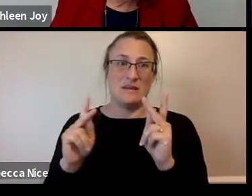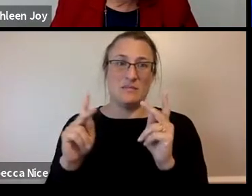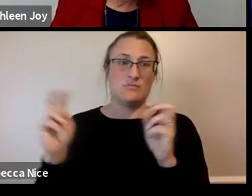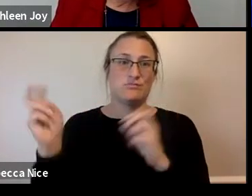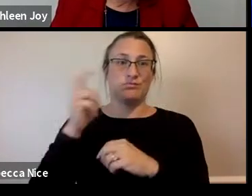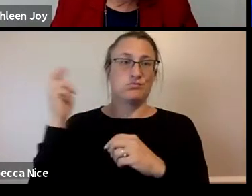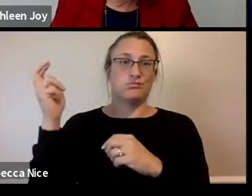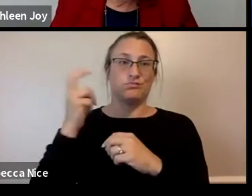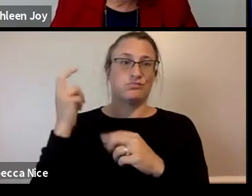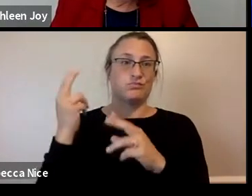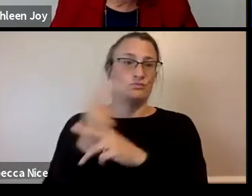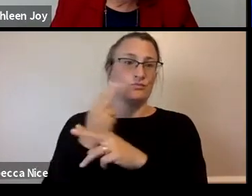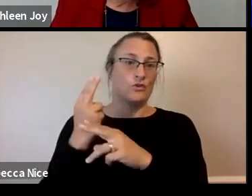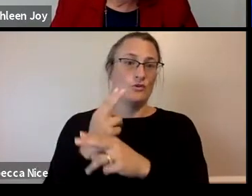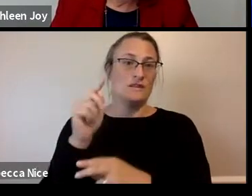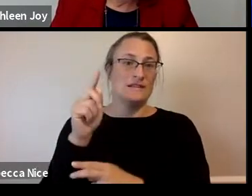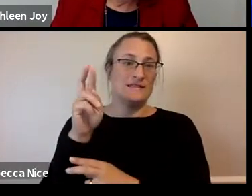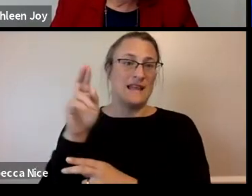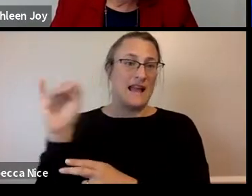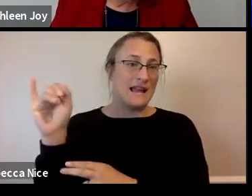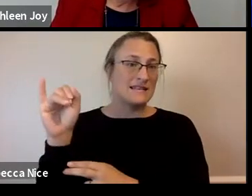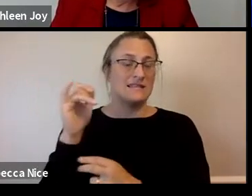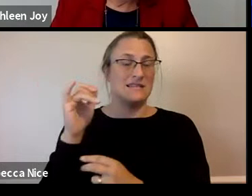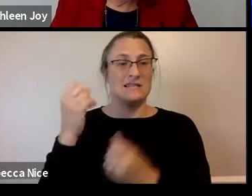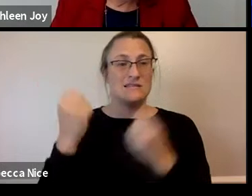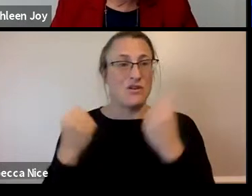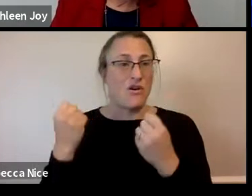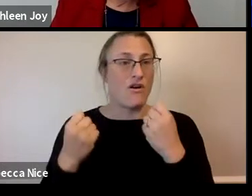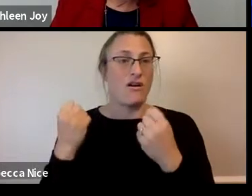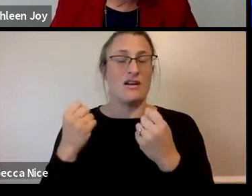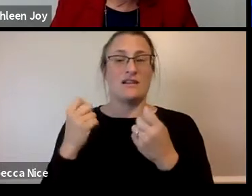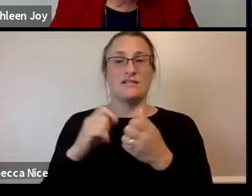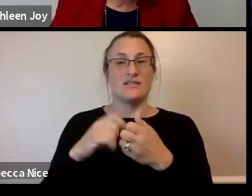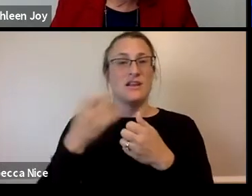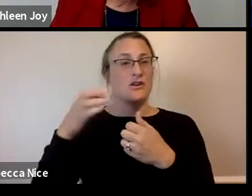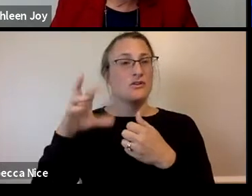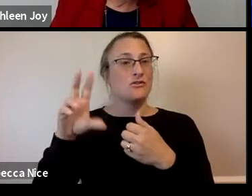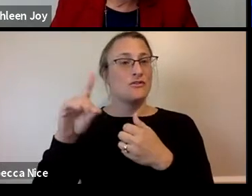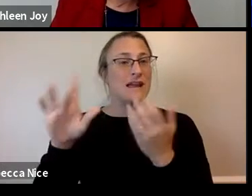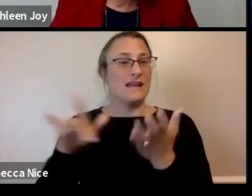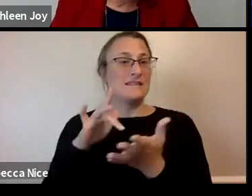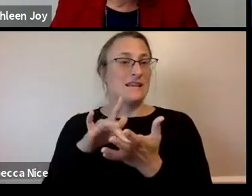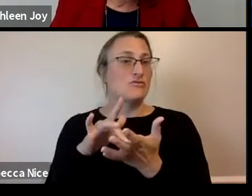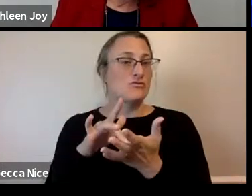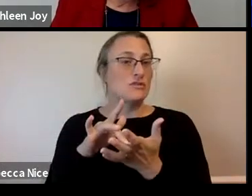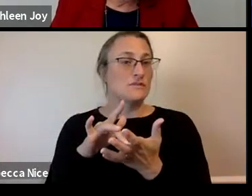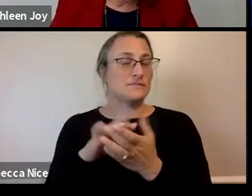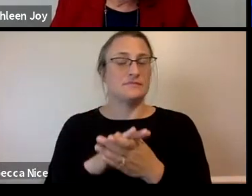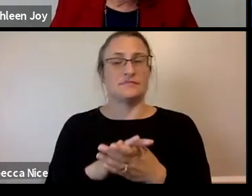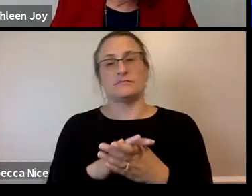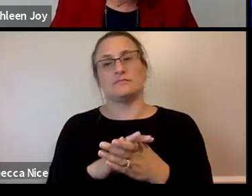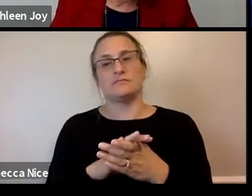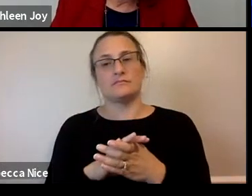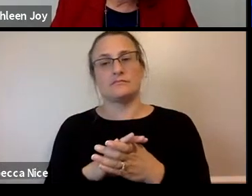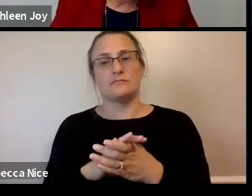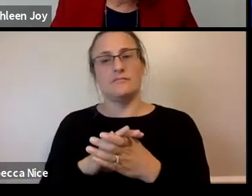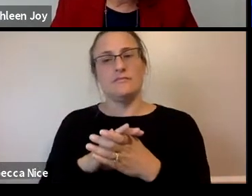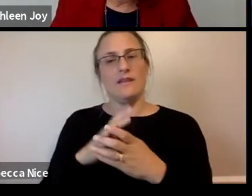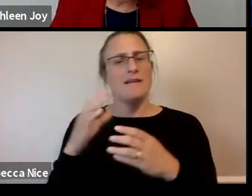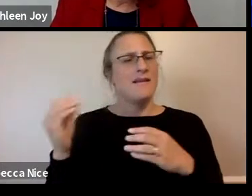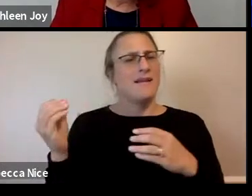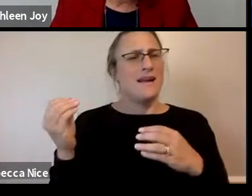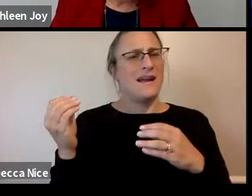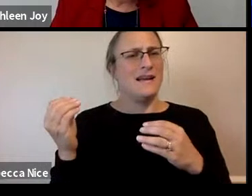using taxis, using cars, using the Grand Central. So the extent to which and the